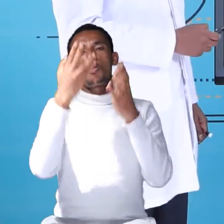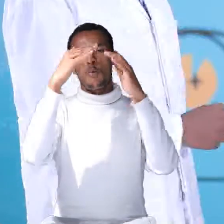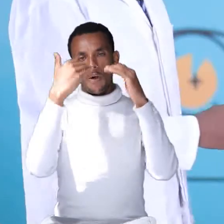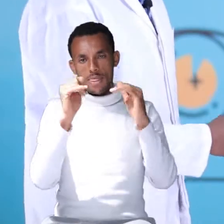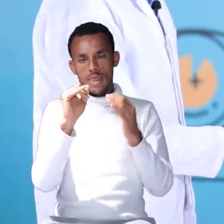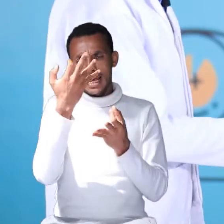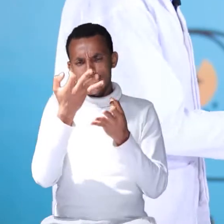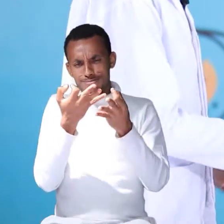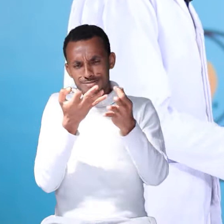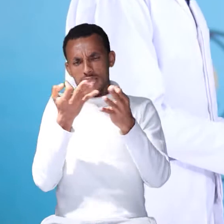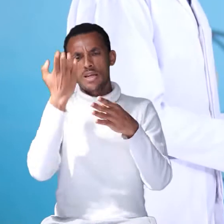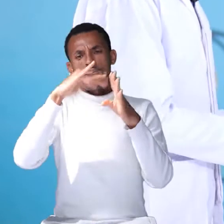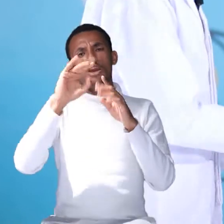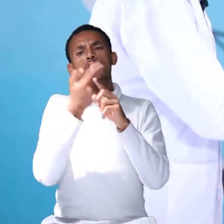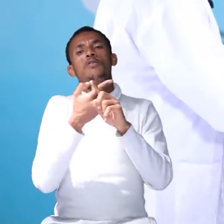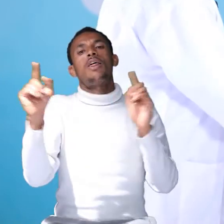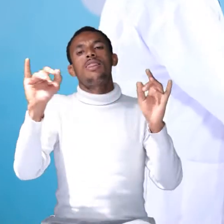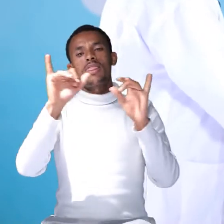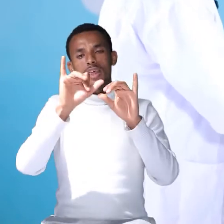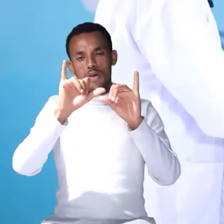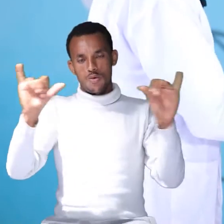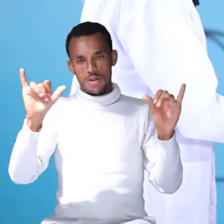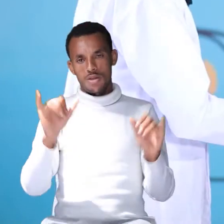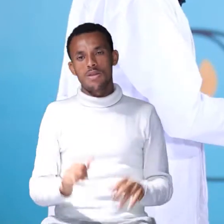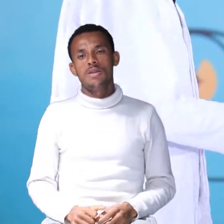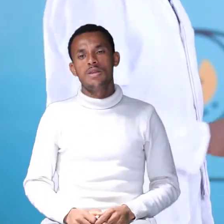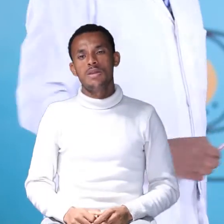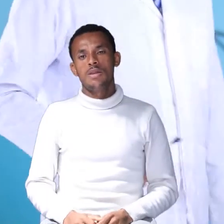quantities expressed in different units.